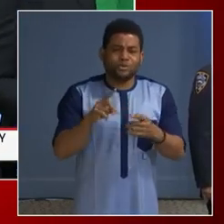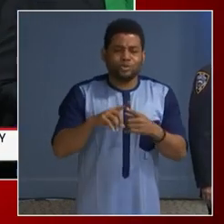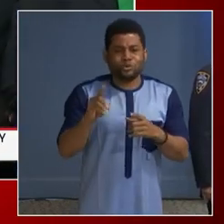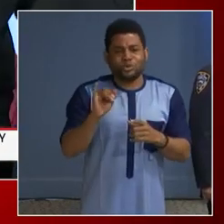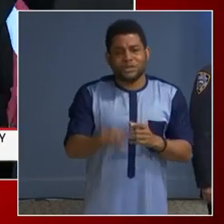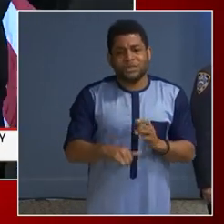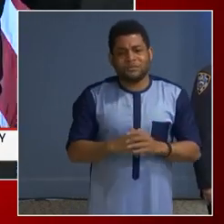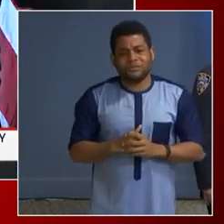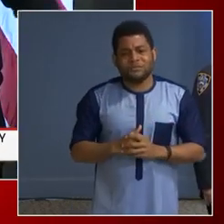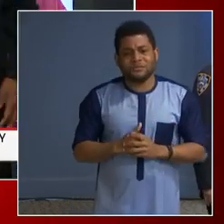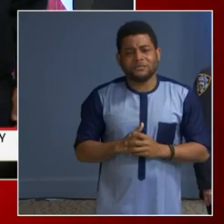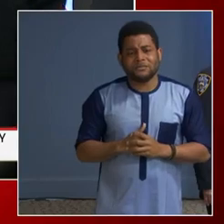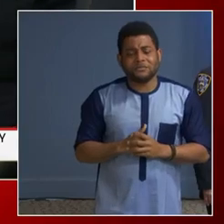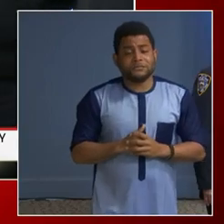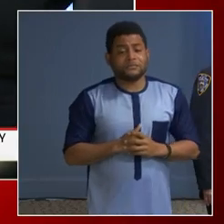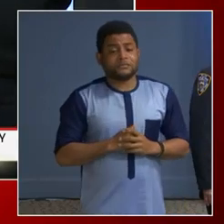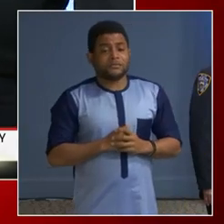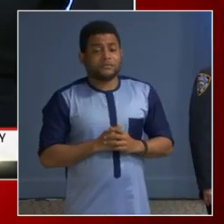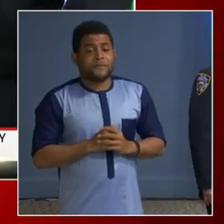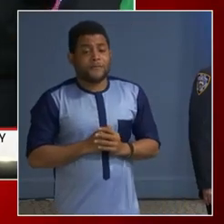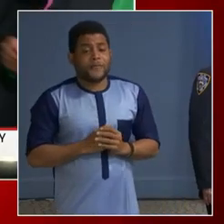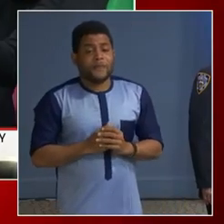want to address the outreach?